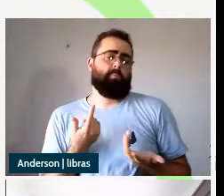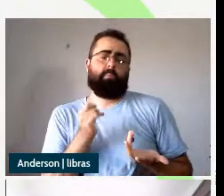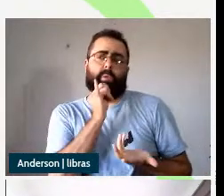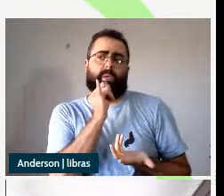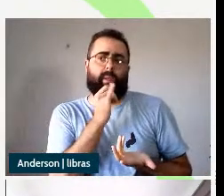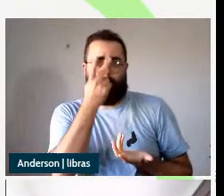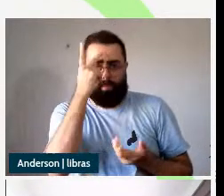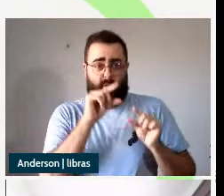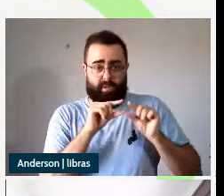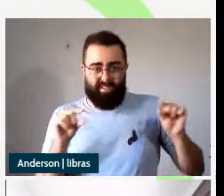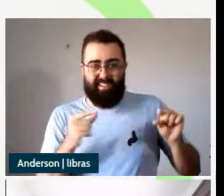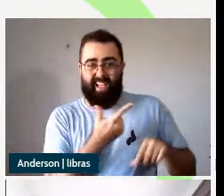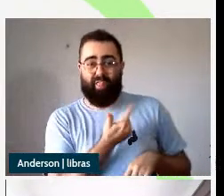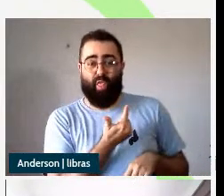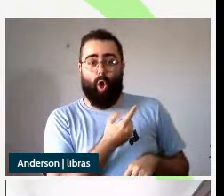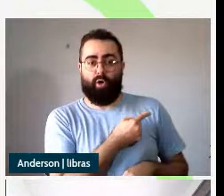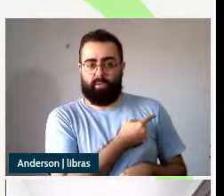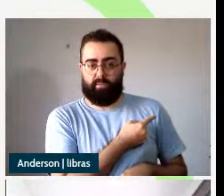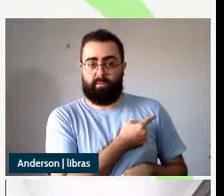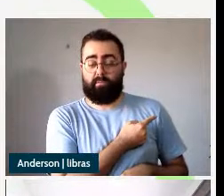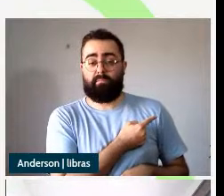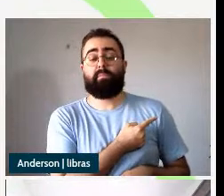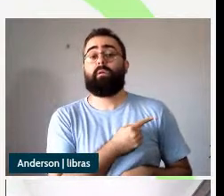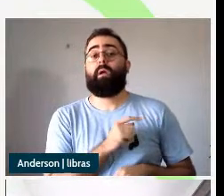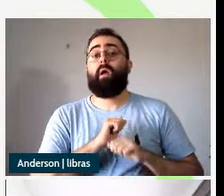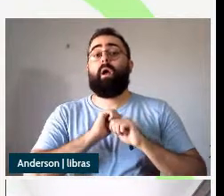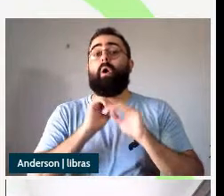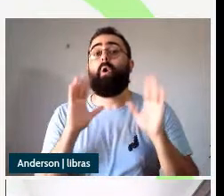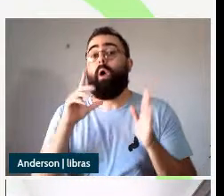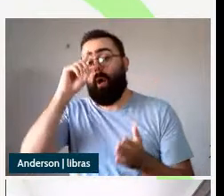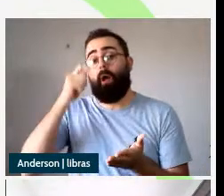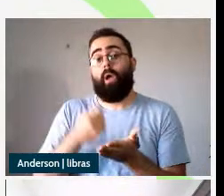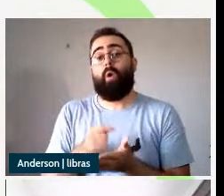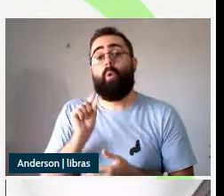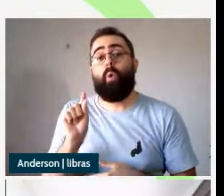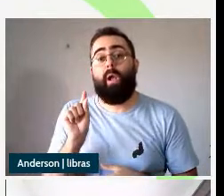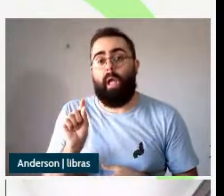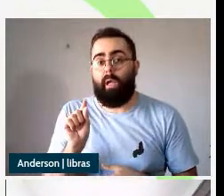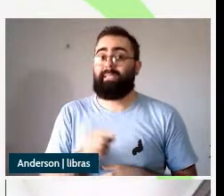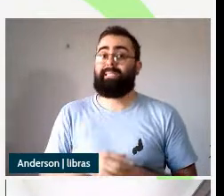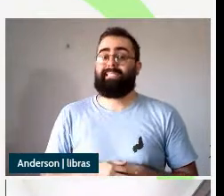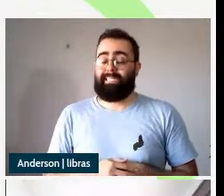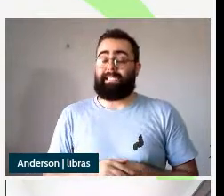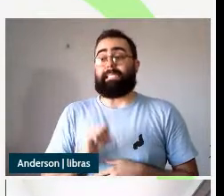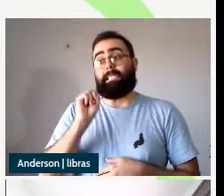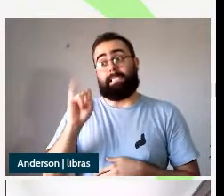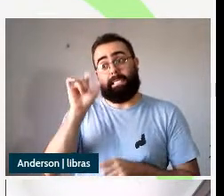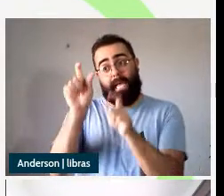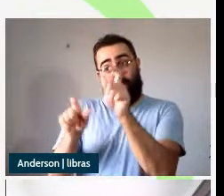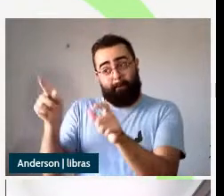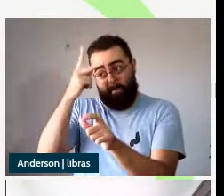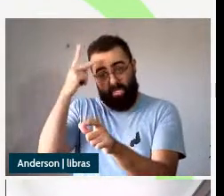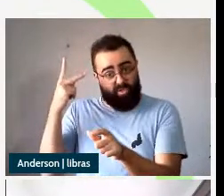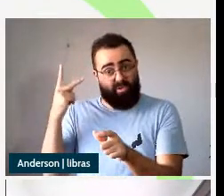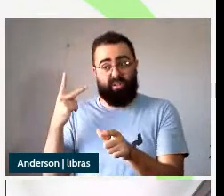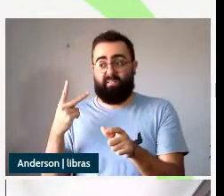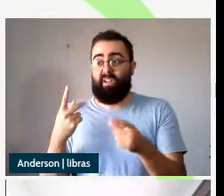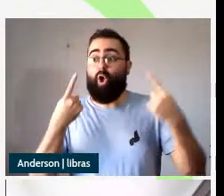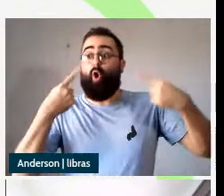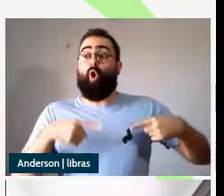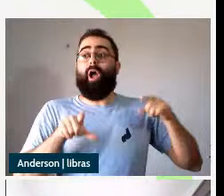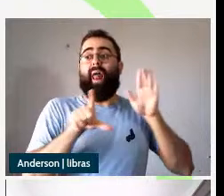as 12 they declare that if someone trespasses the premises she will be prosecuted nonetheless